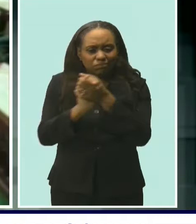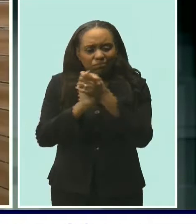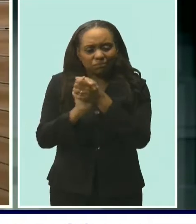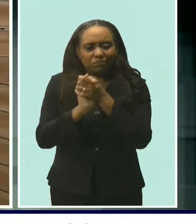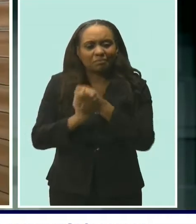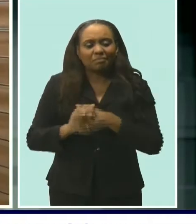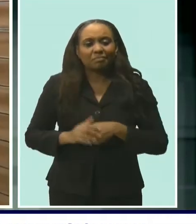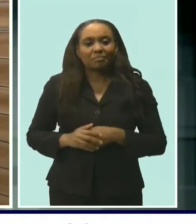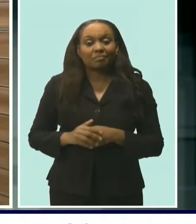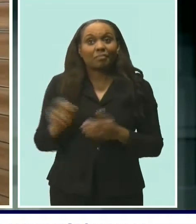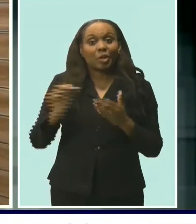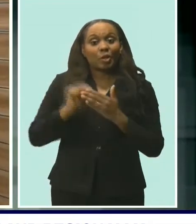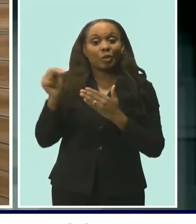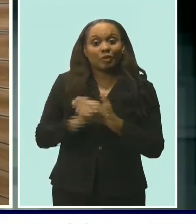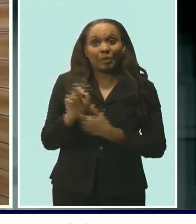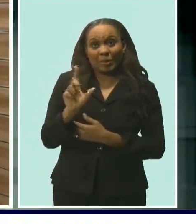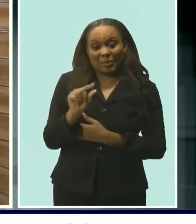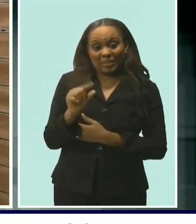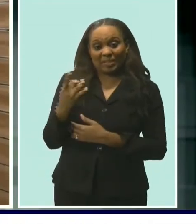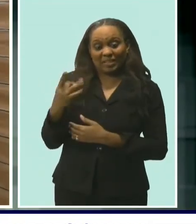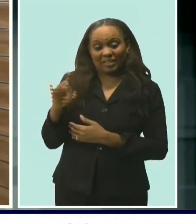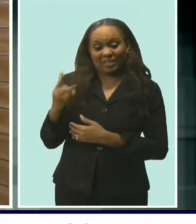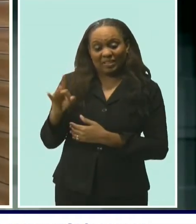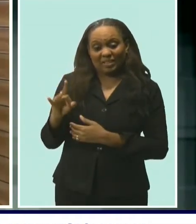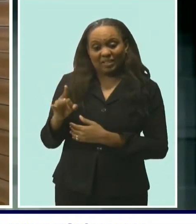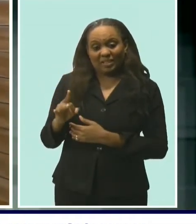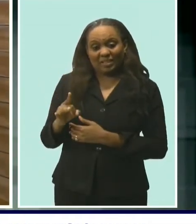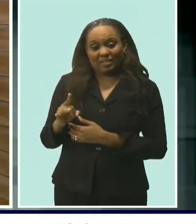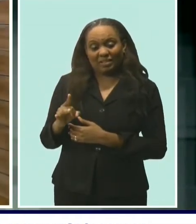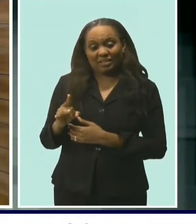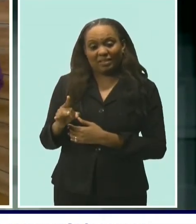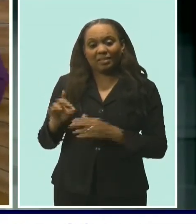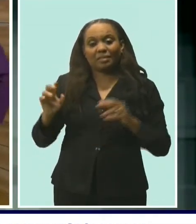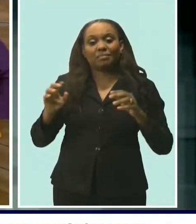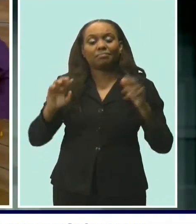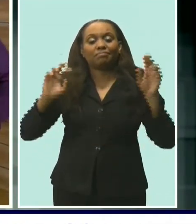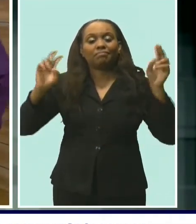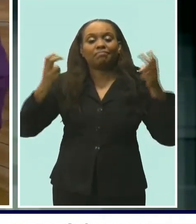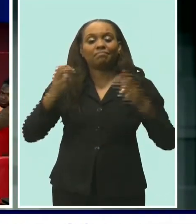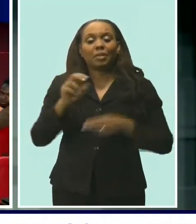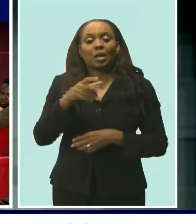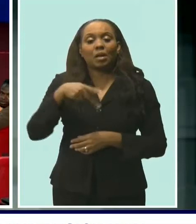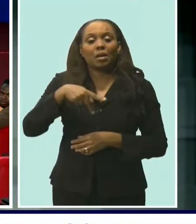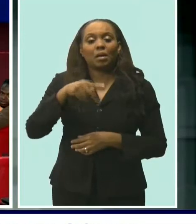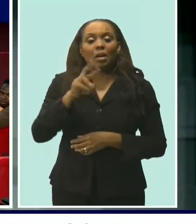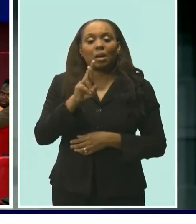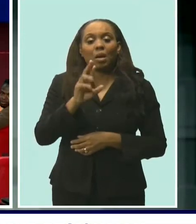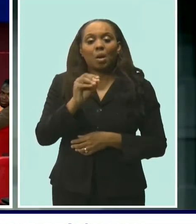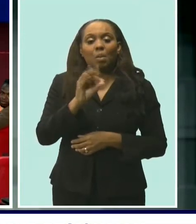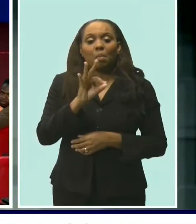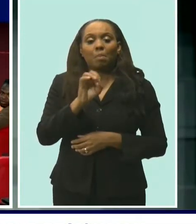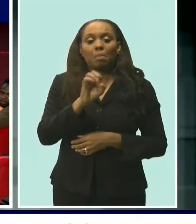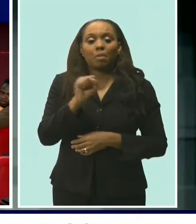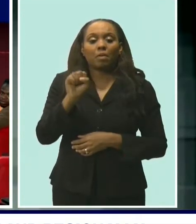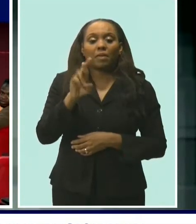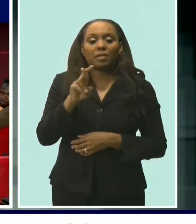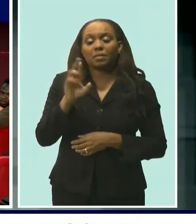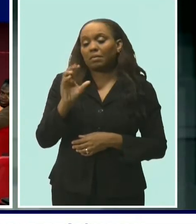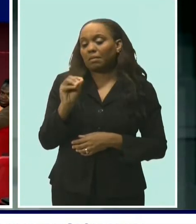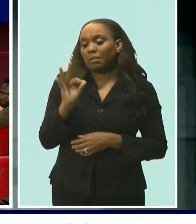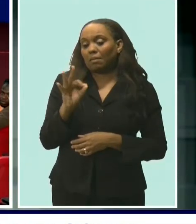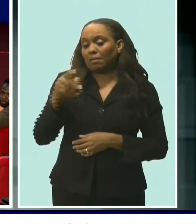In November 2018, the former Prime Minister was conferred the title Professor of Practice by the University of the West